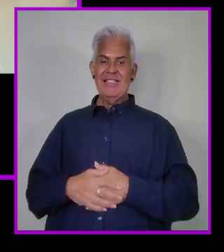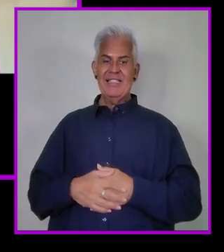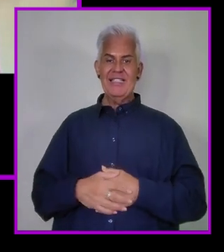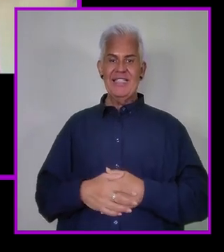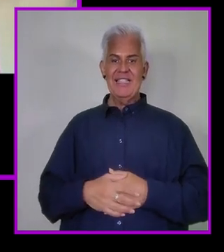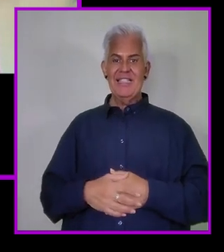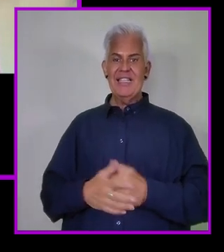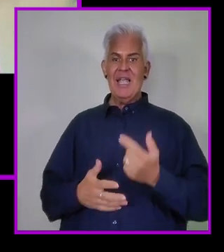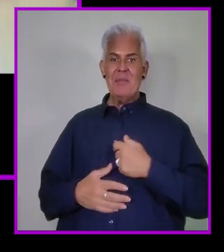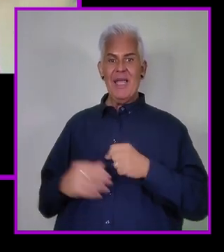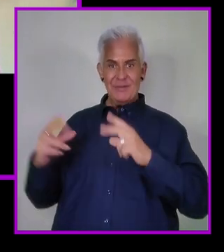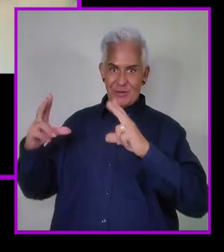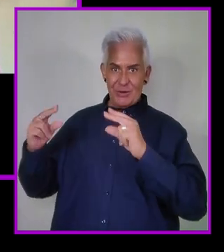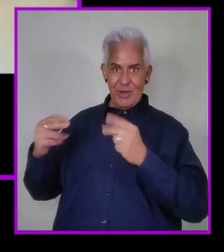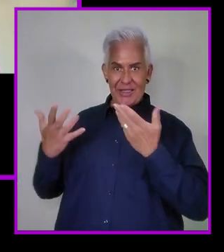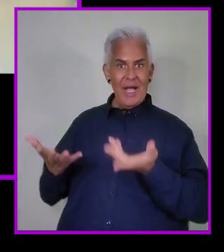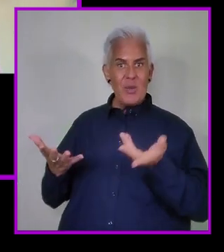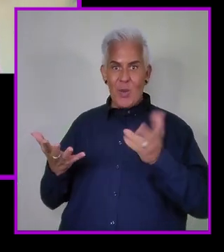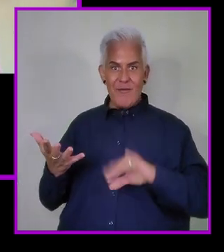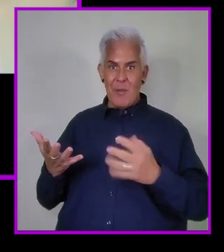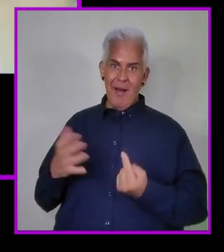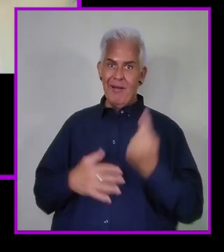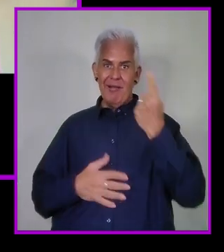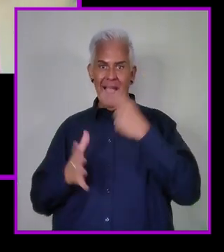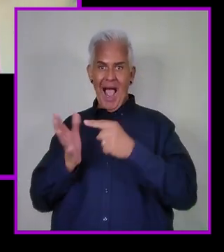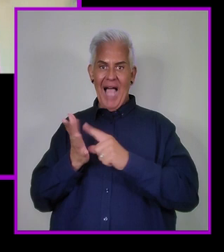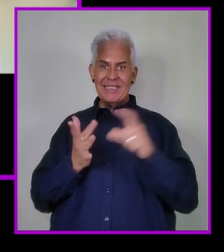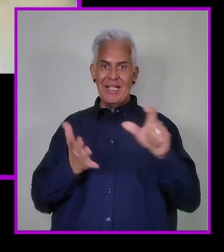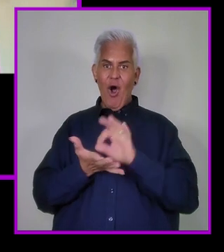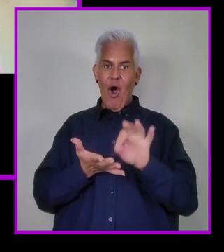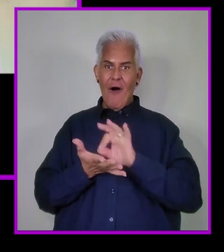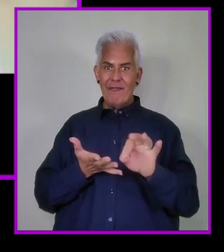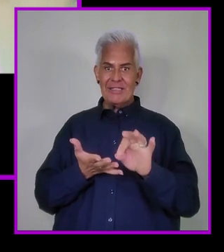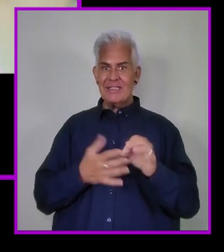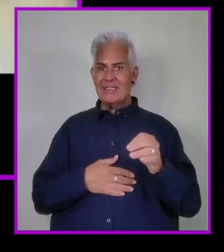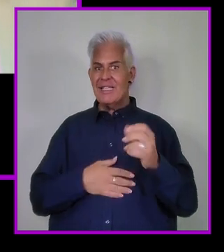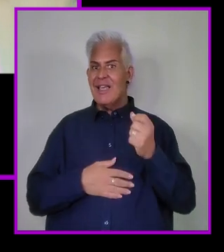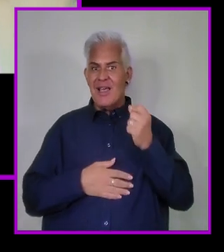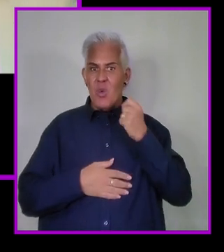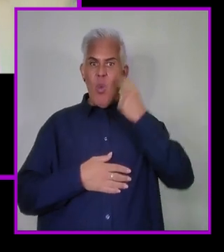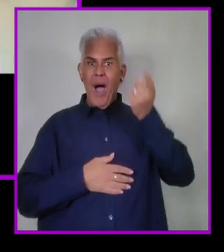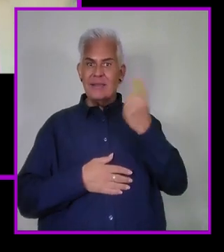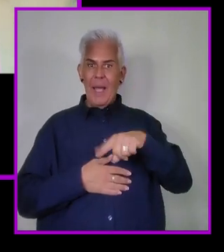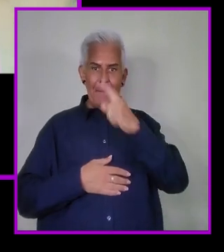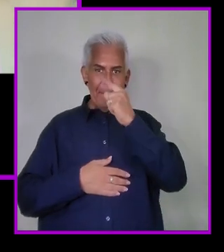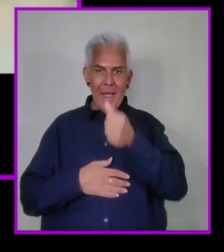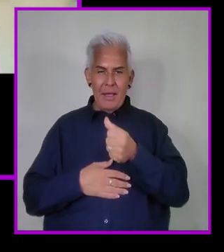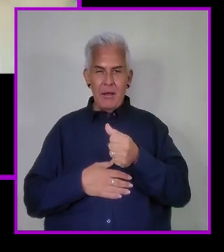I am chatting to you now from my attic office, which is very white and pink,